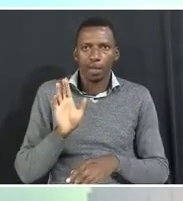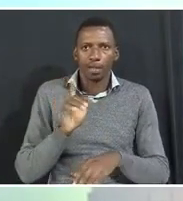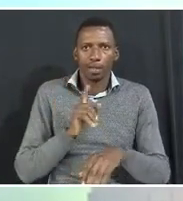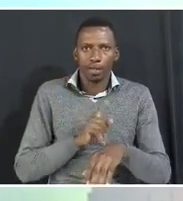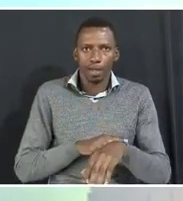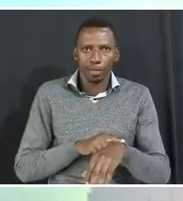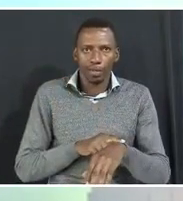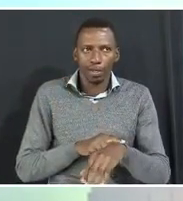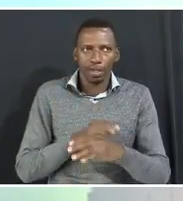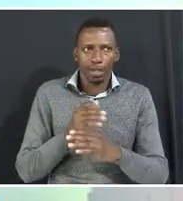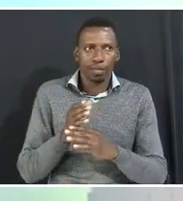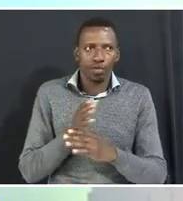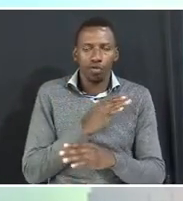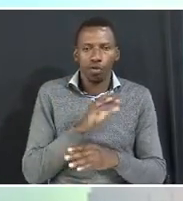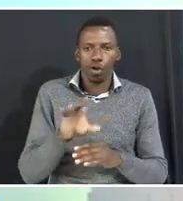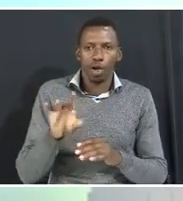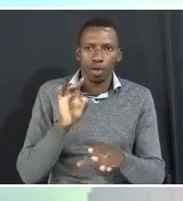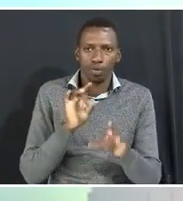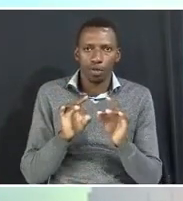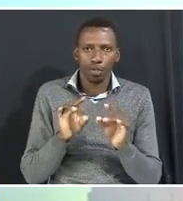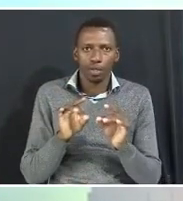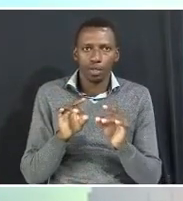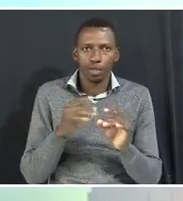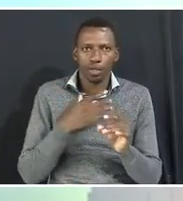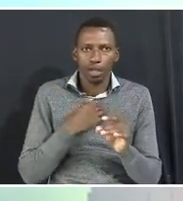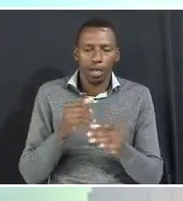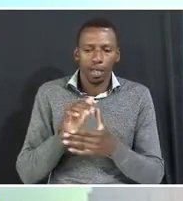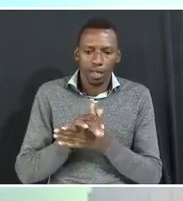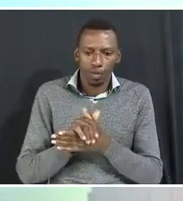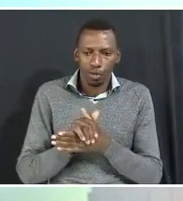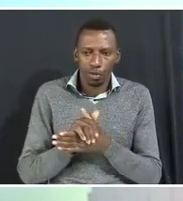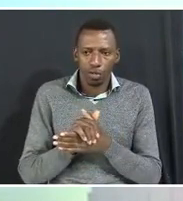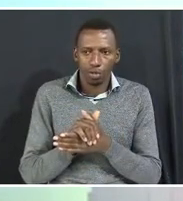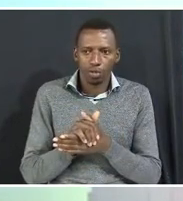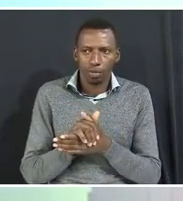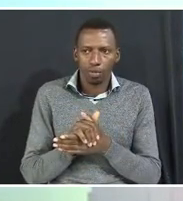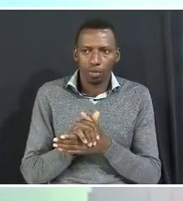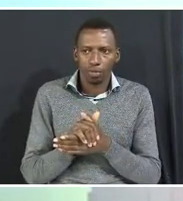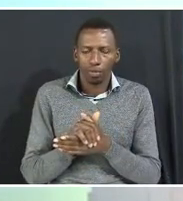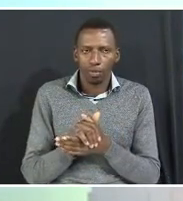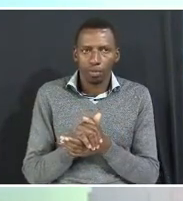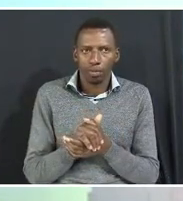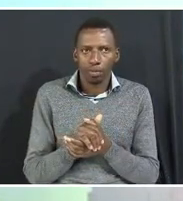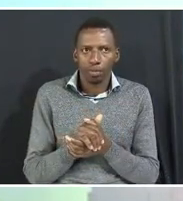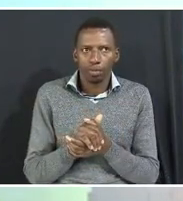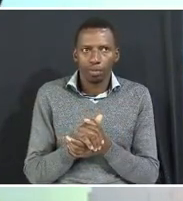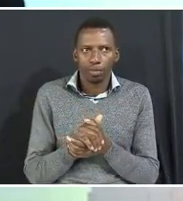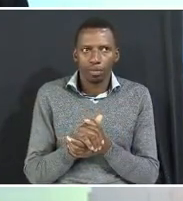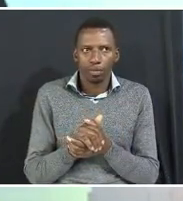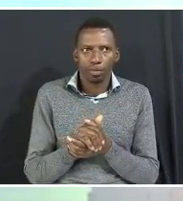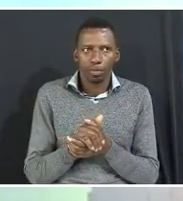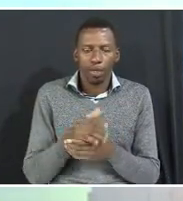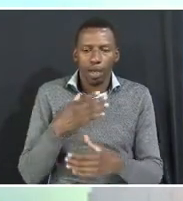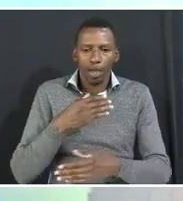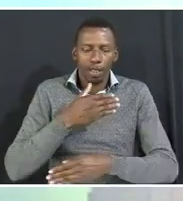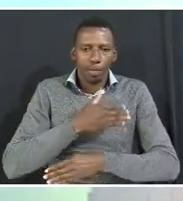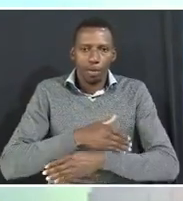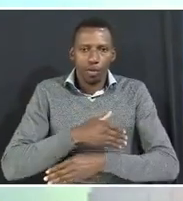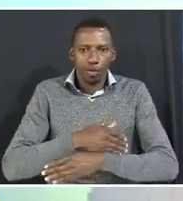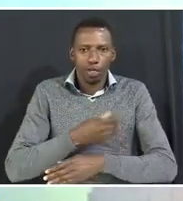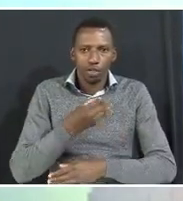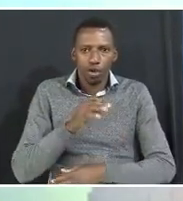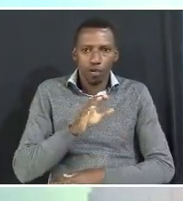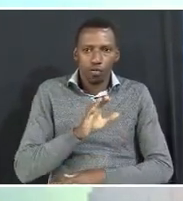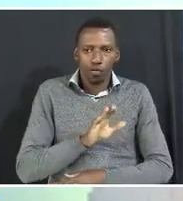before appointed, and the bonds, that's King James, But in some places, the boundaries of